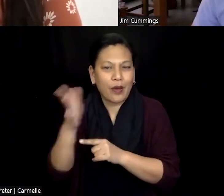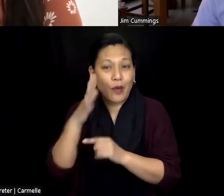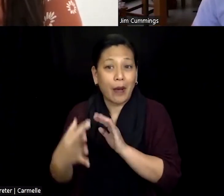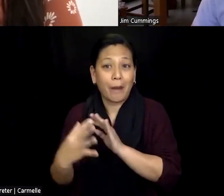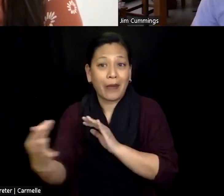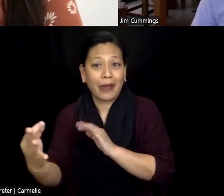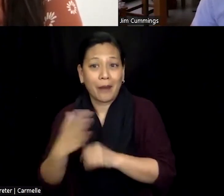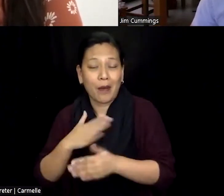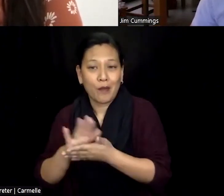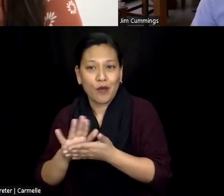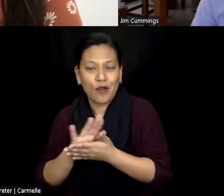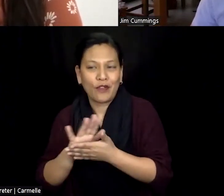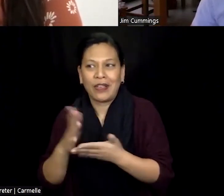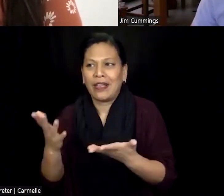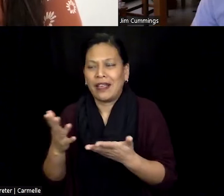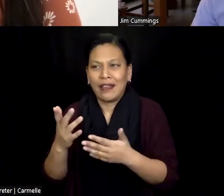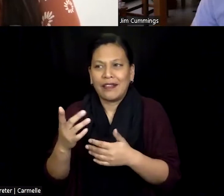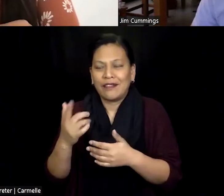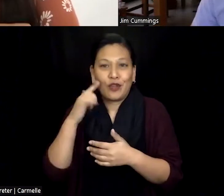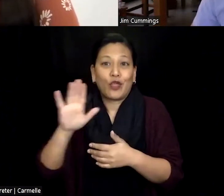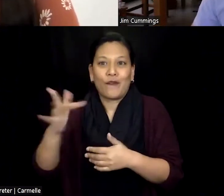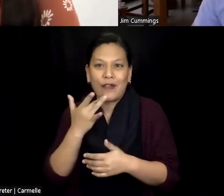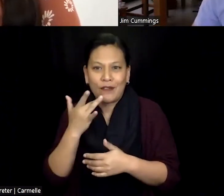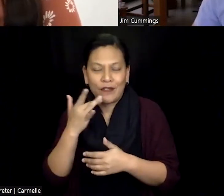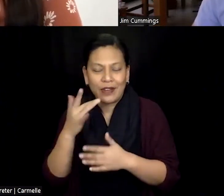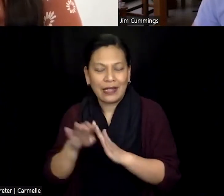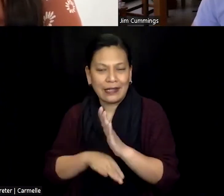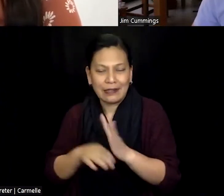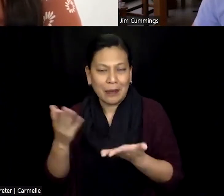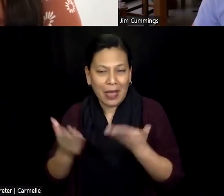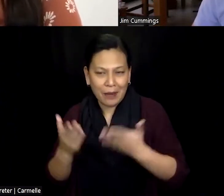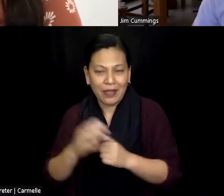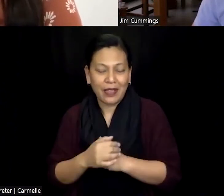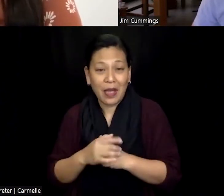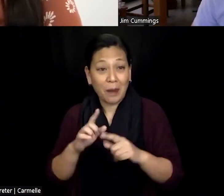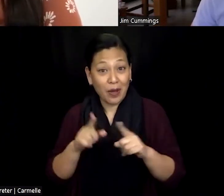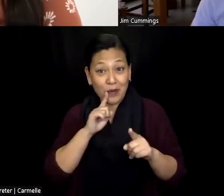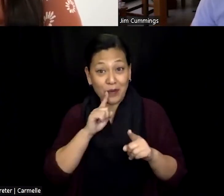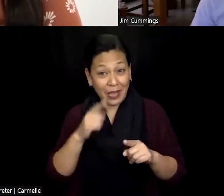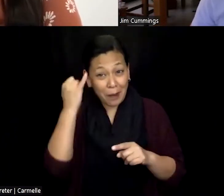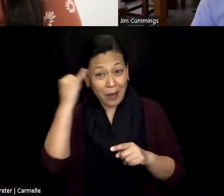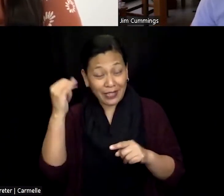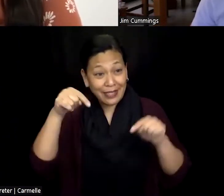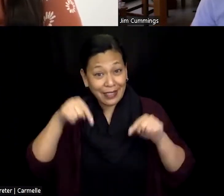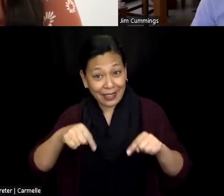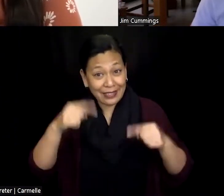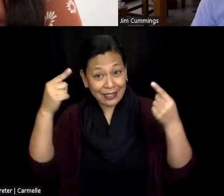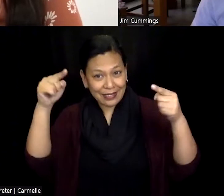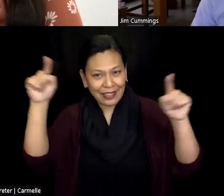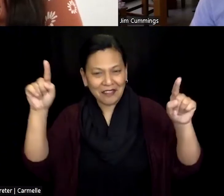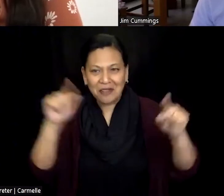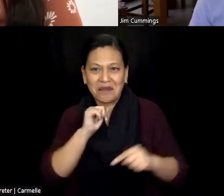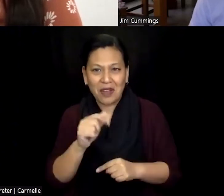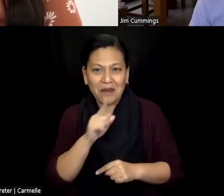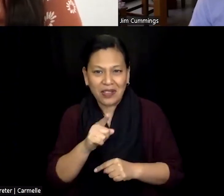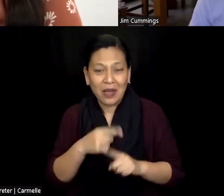be a funny viral video of a cop dancing at a funeral. I never dreamed that we'd be where we are now. And I